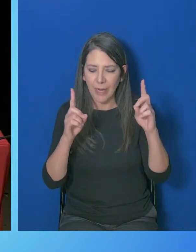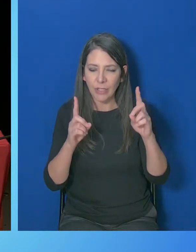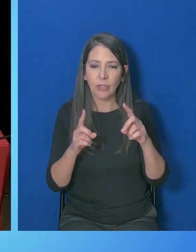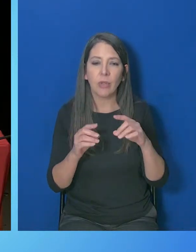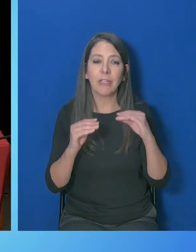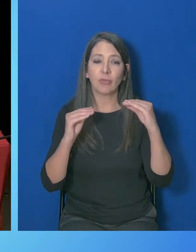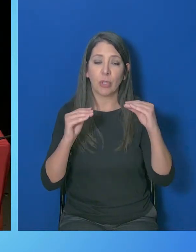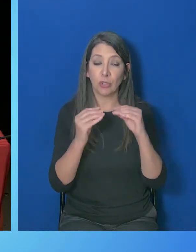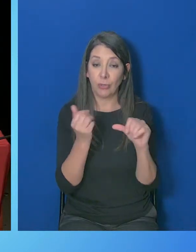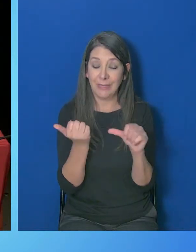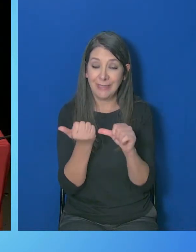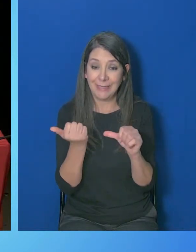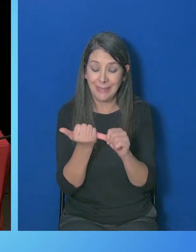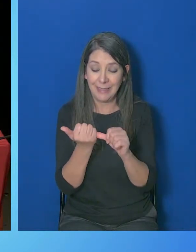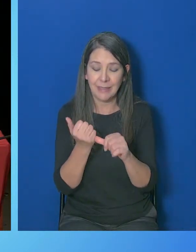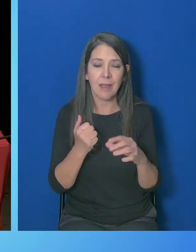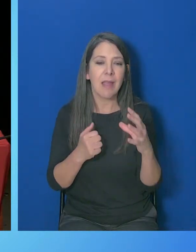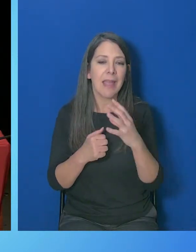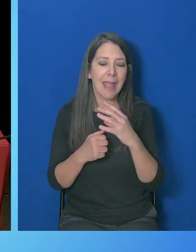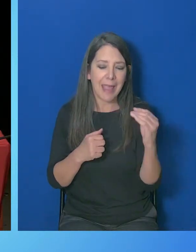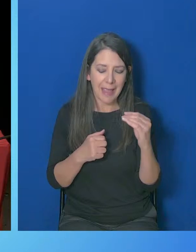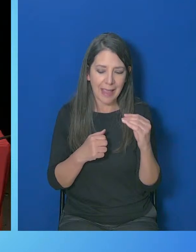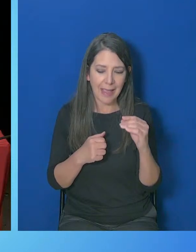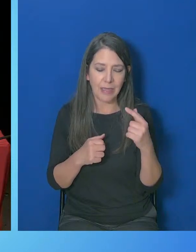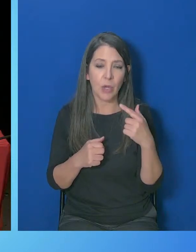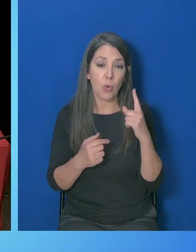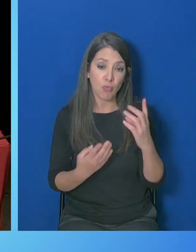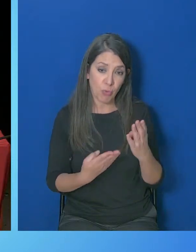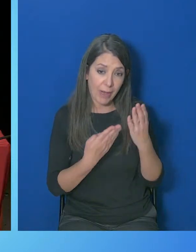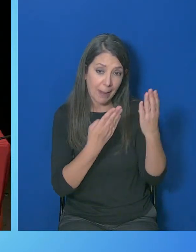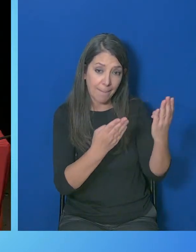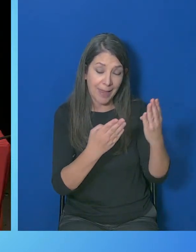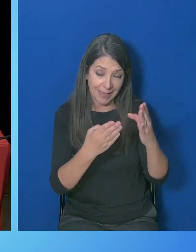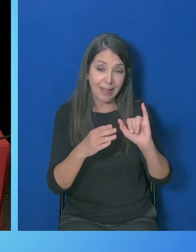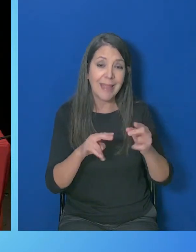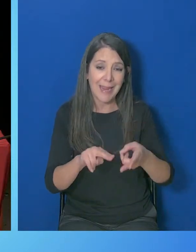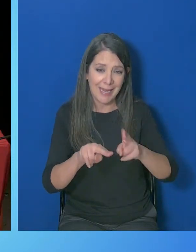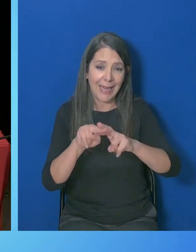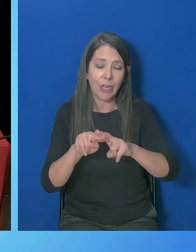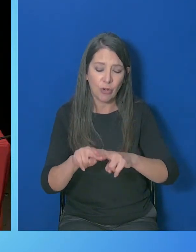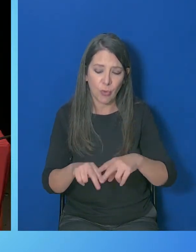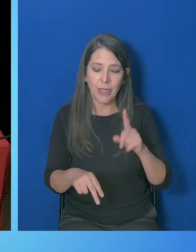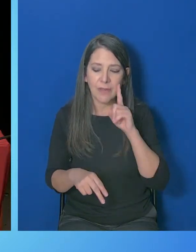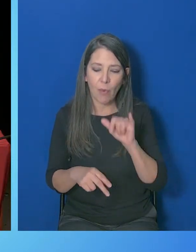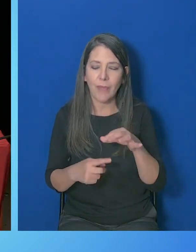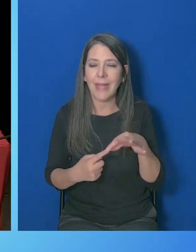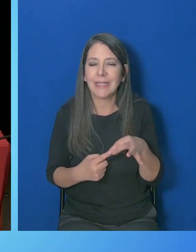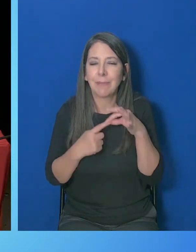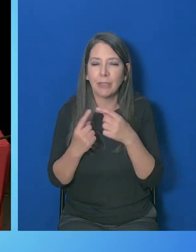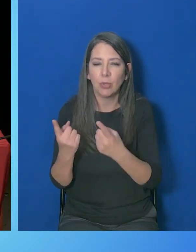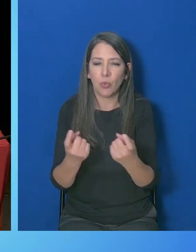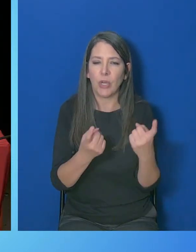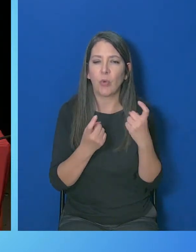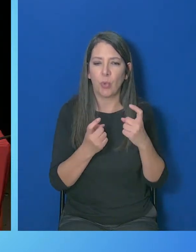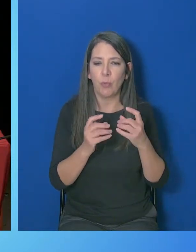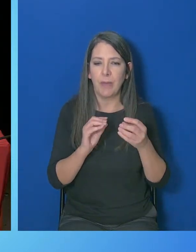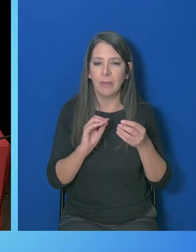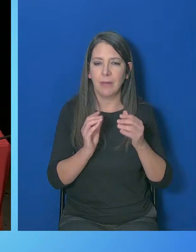assistants, and we have recommended an increase for the special recruitment rate.